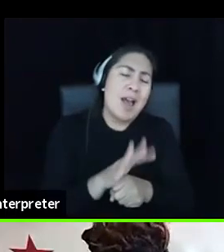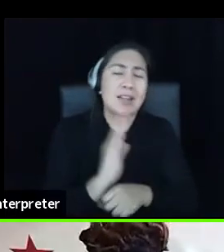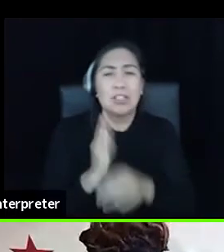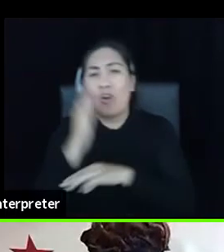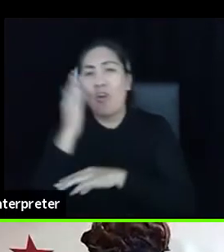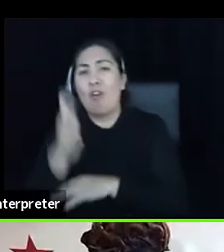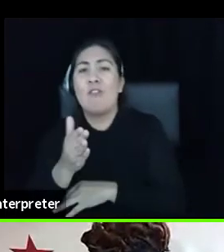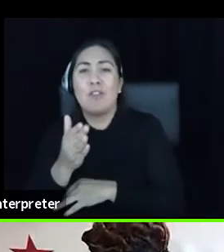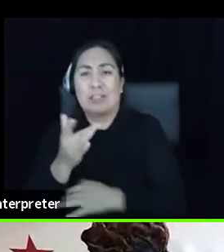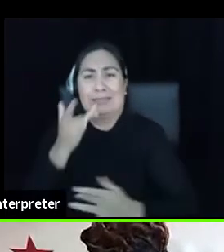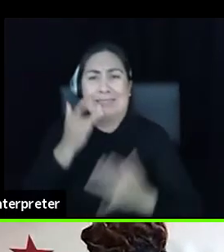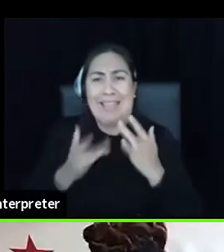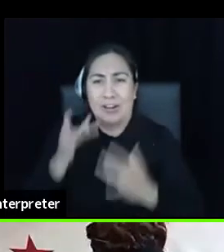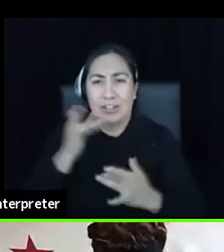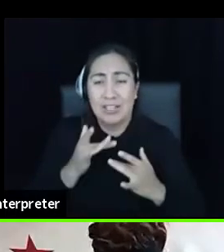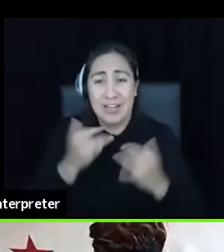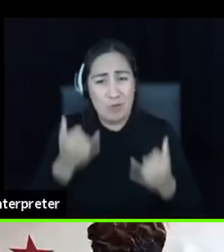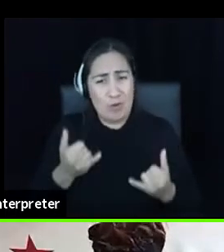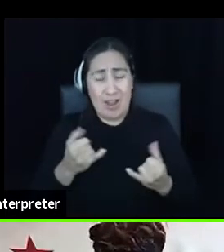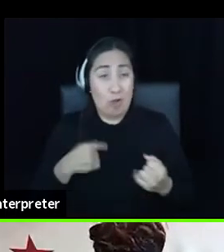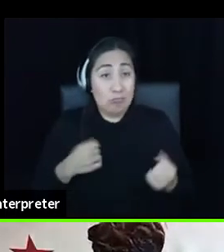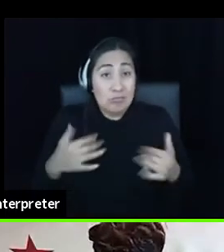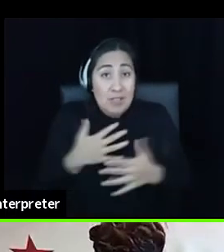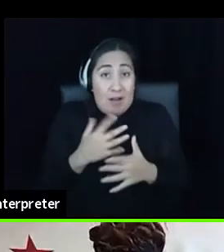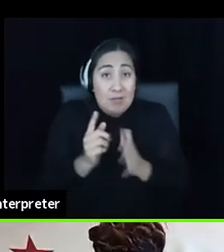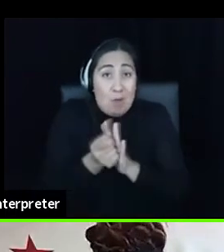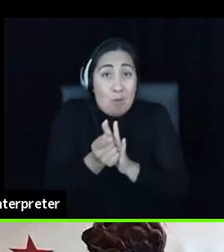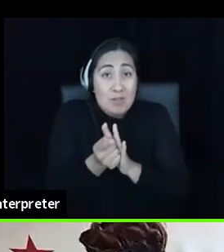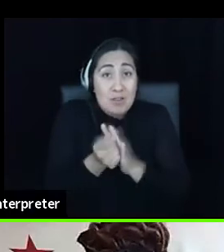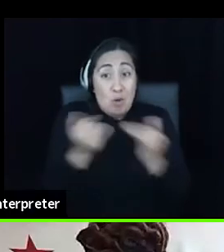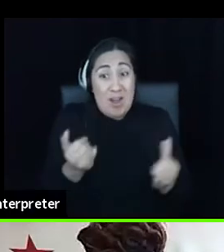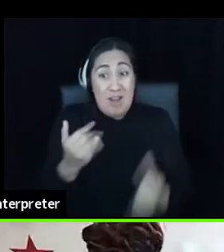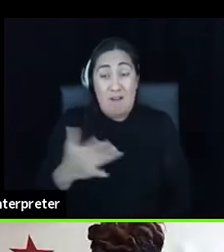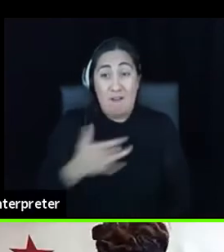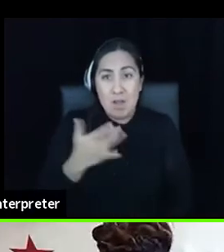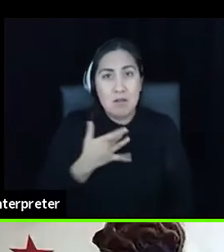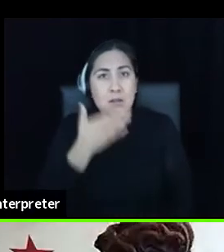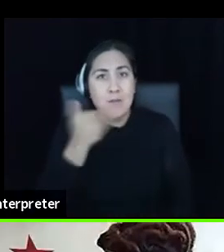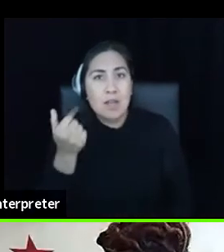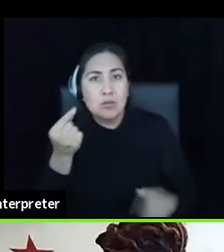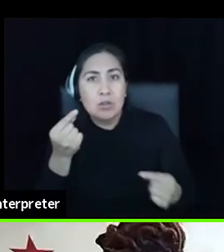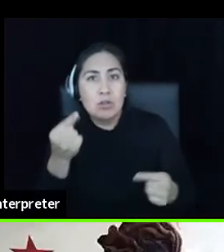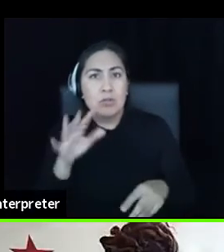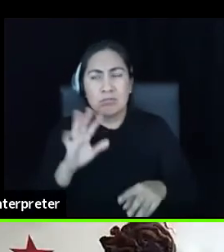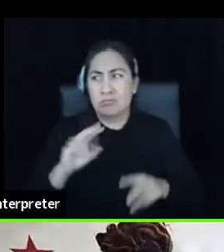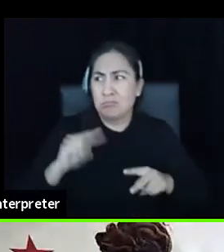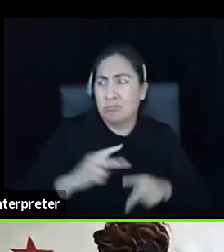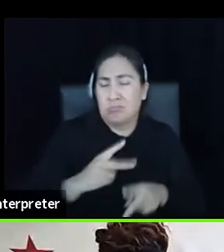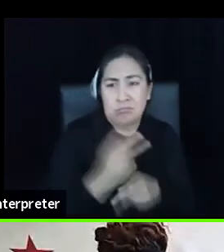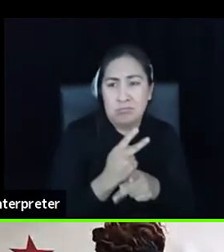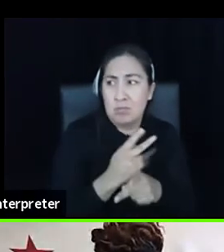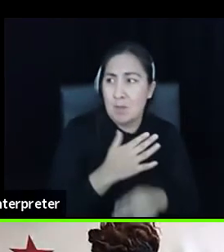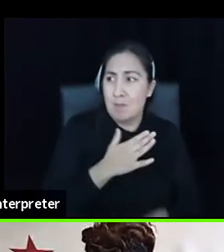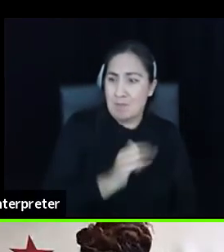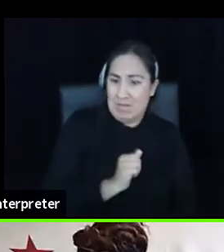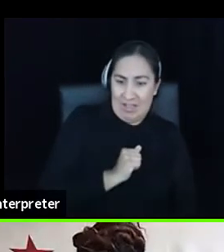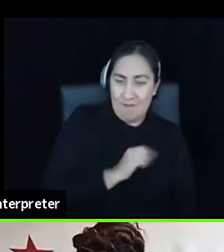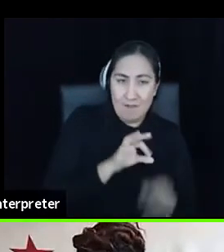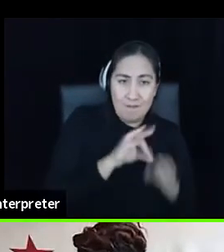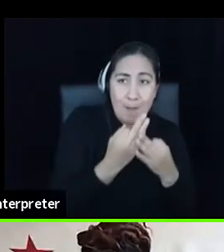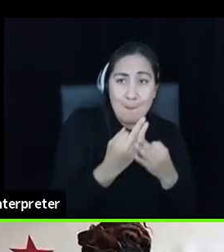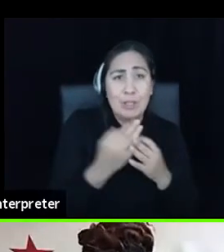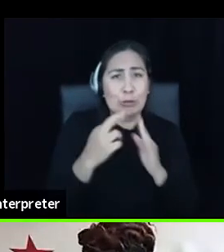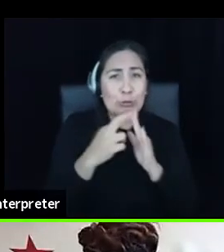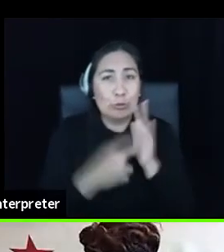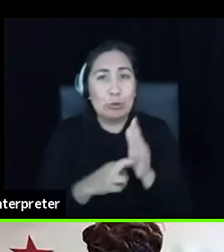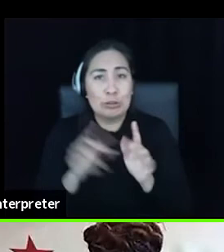scary times. Right now, it feels like the best thing to do is to look out for yourself and your family unit, and the rules of social distancing